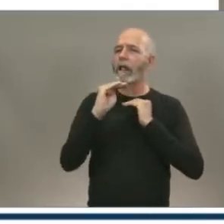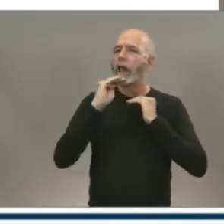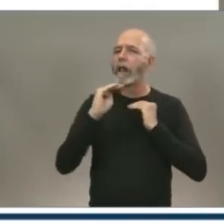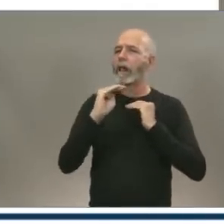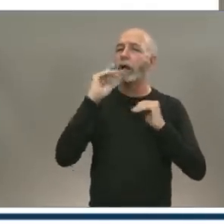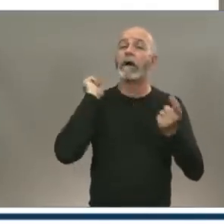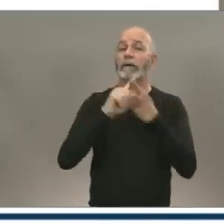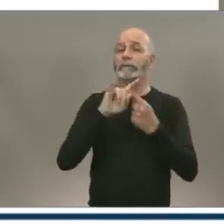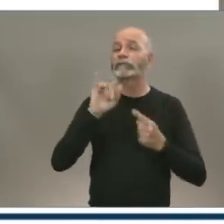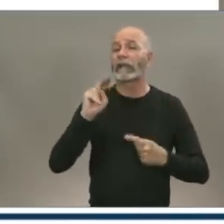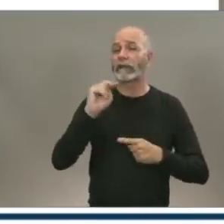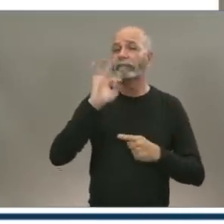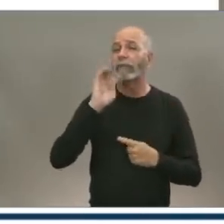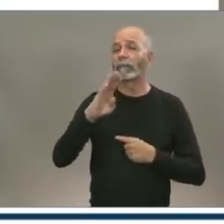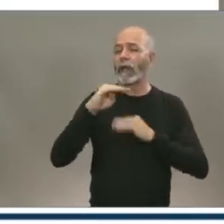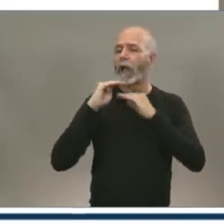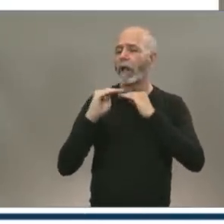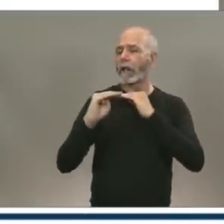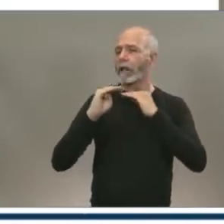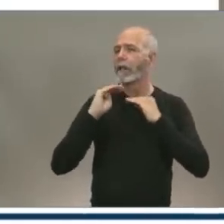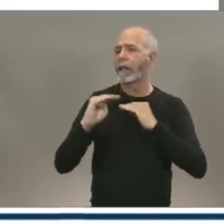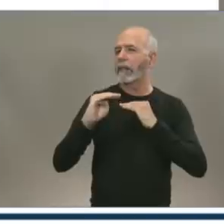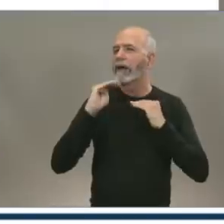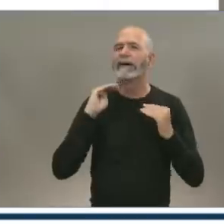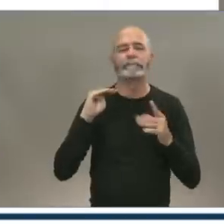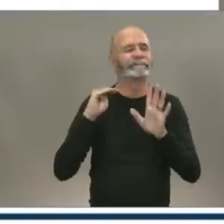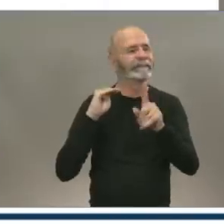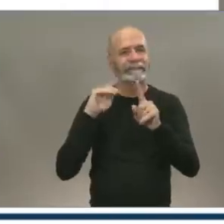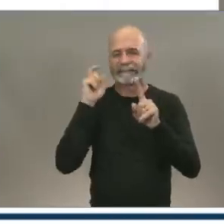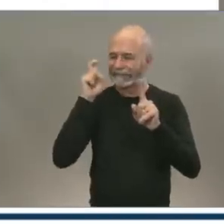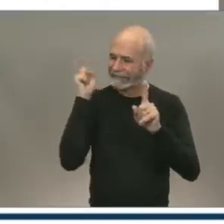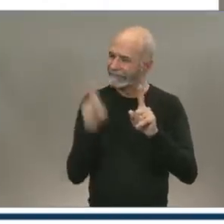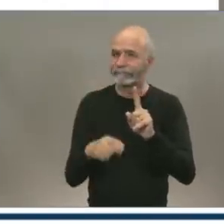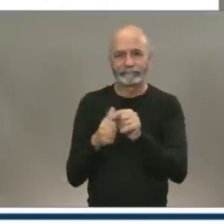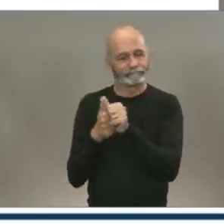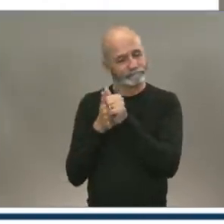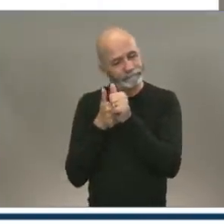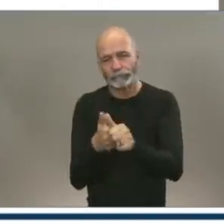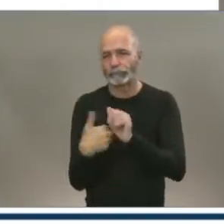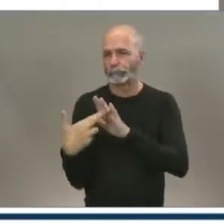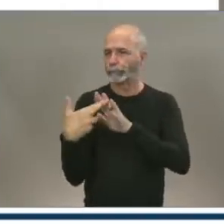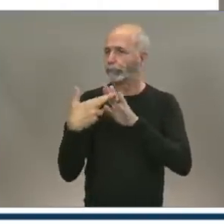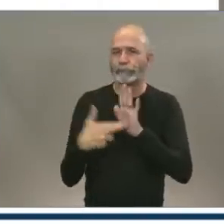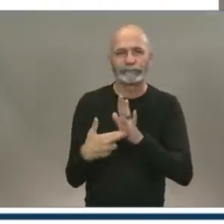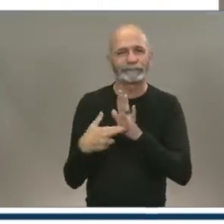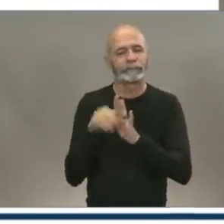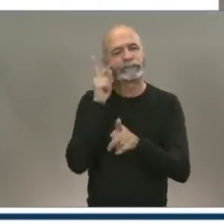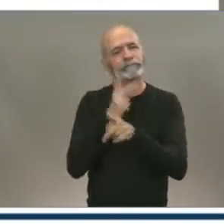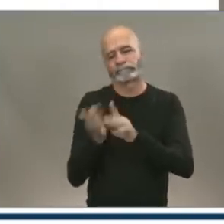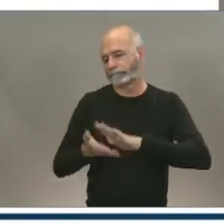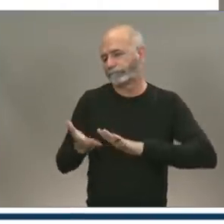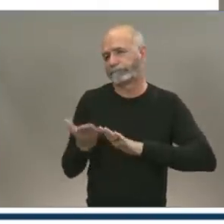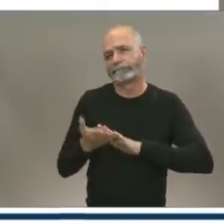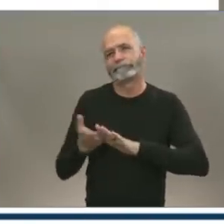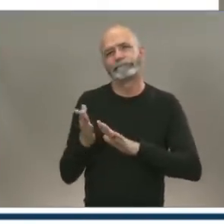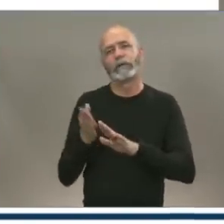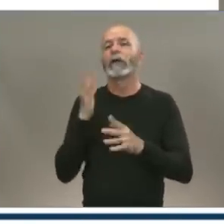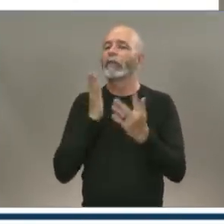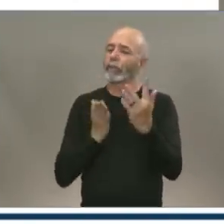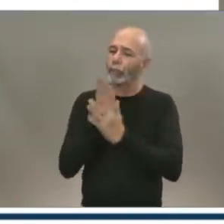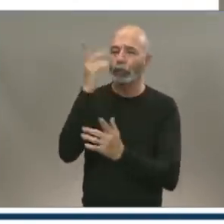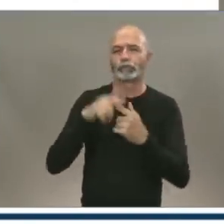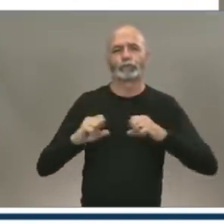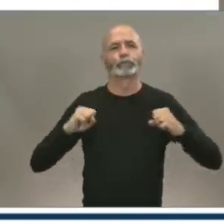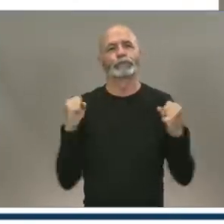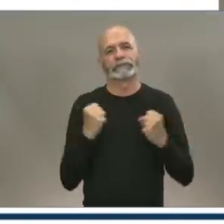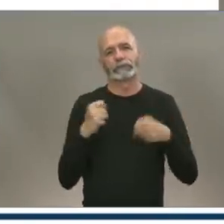prepared to continue with current public health measures through the winter. We continue to see cases in all health zones